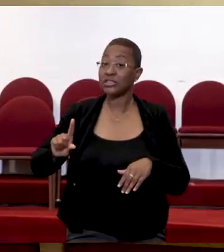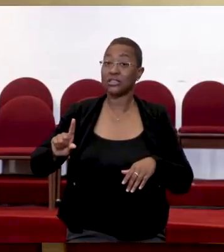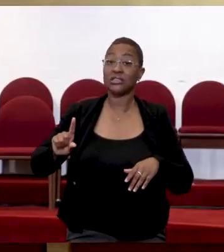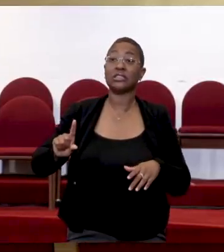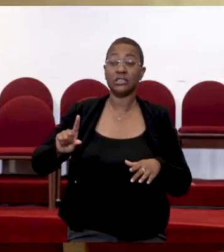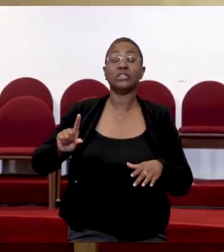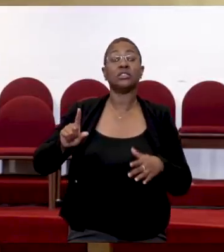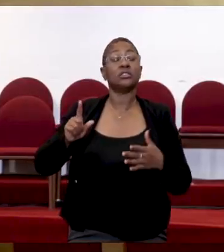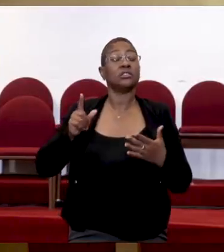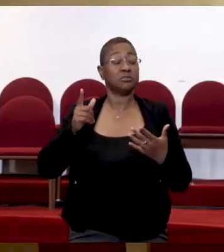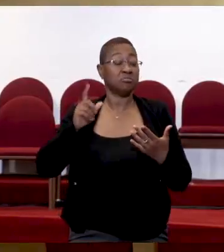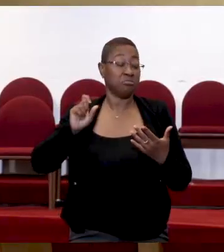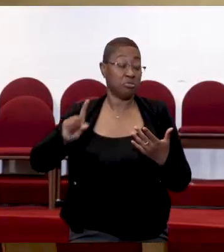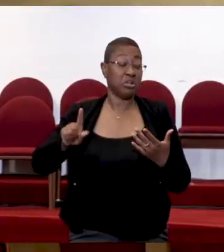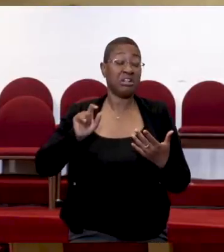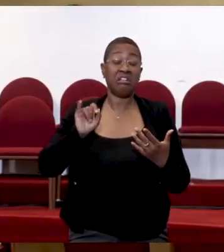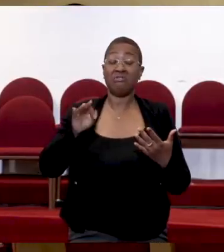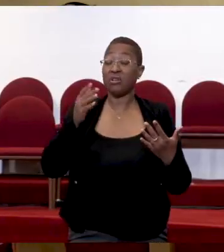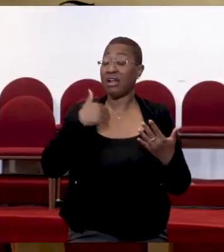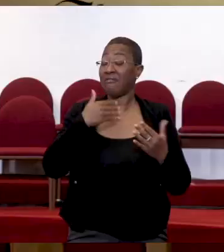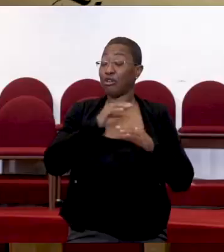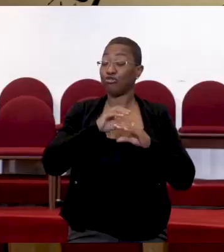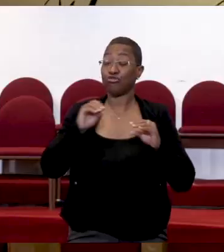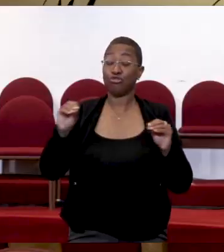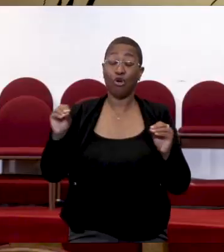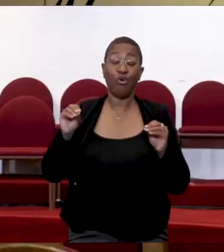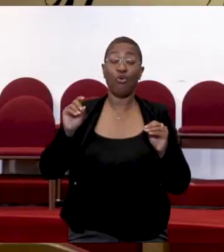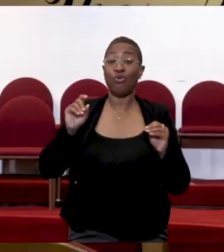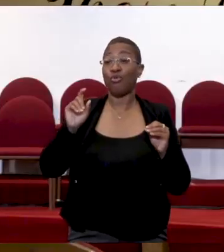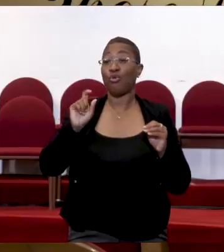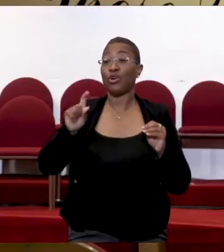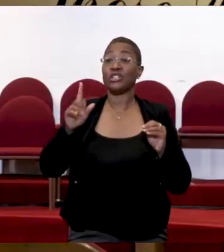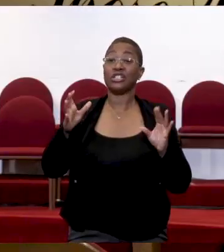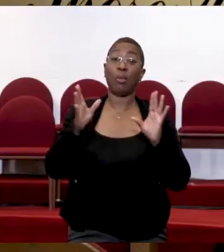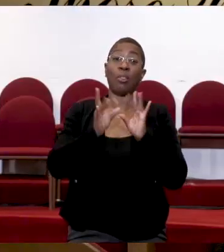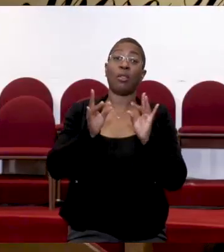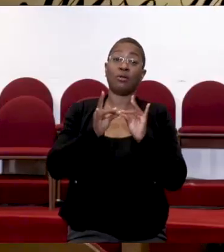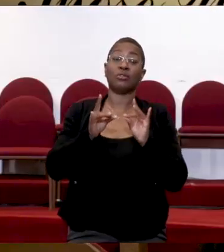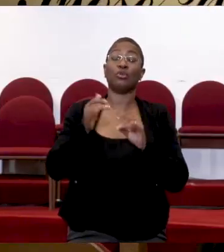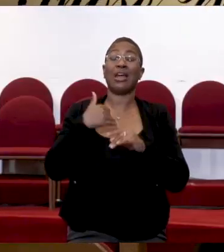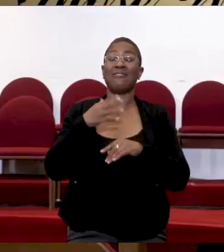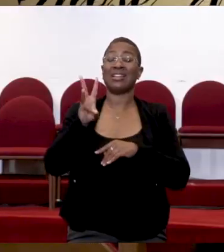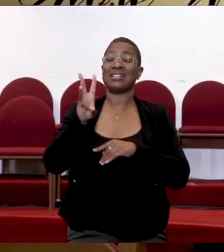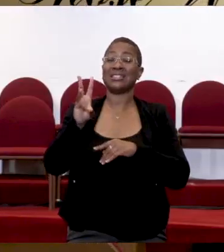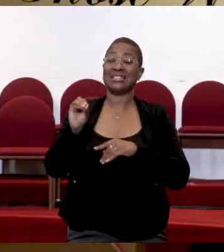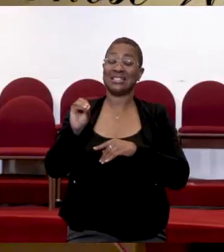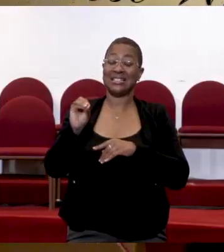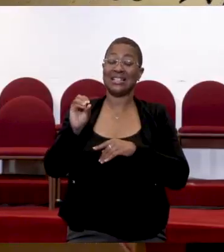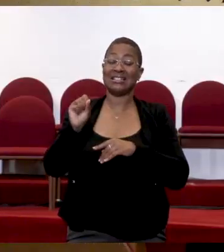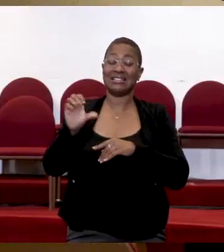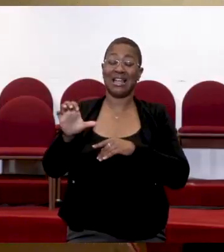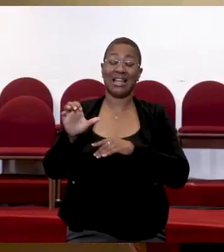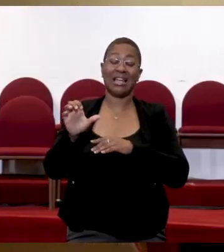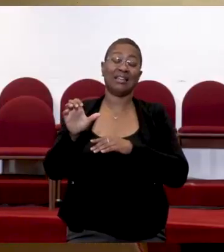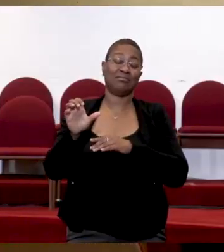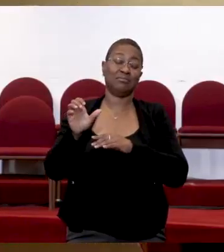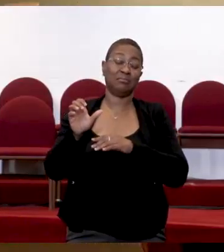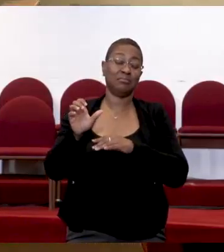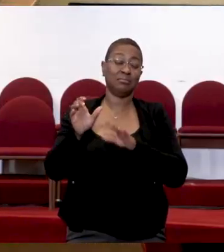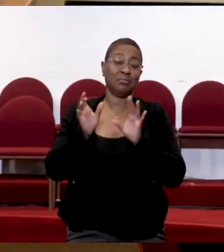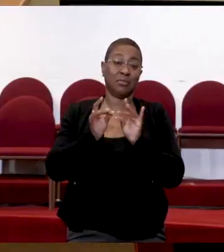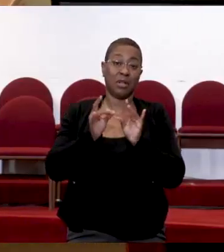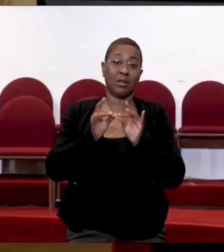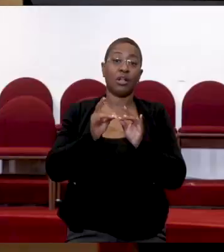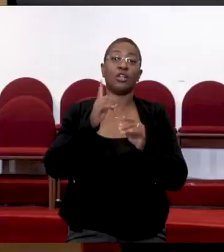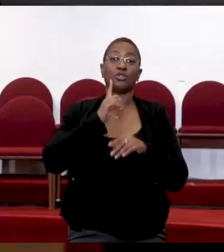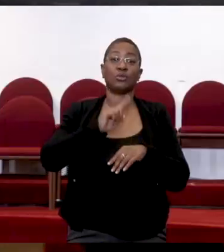want to talk, there'll be a 60-second limit so we can get on to your neighbors, and we will be going